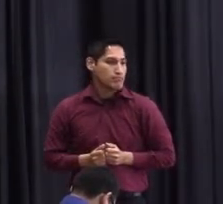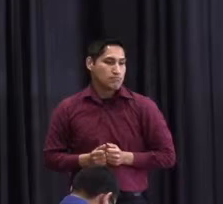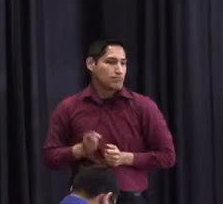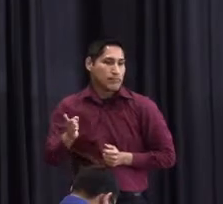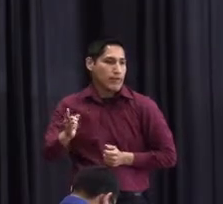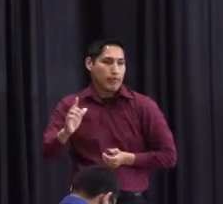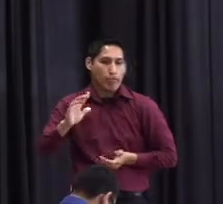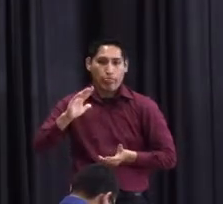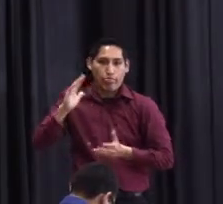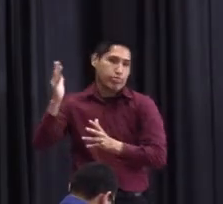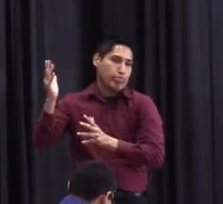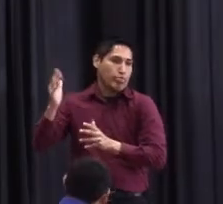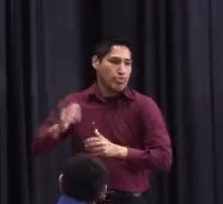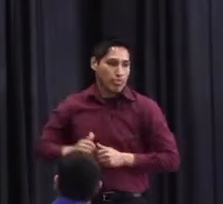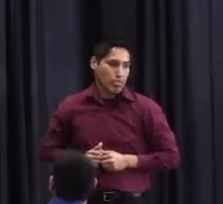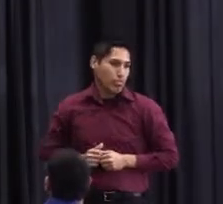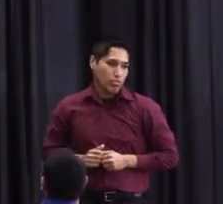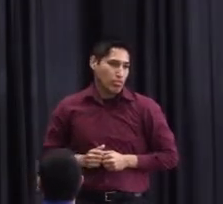deluded.